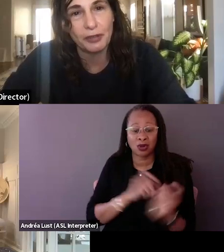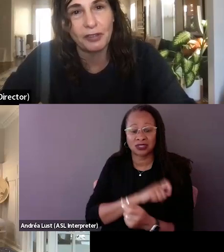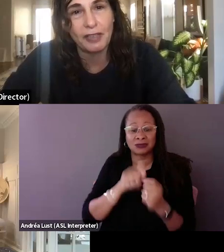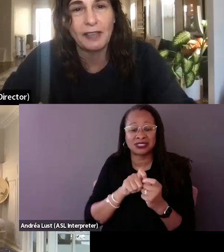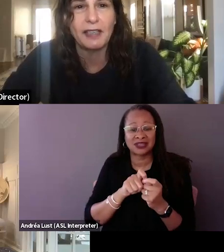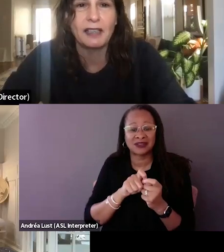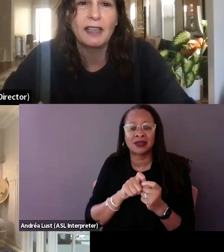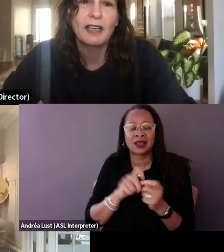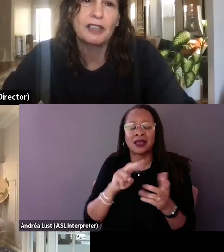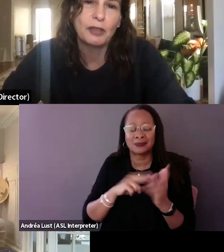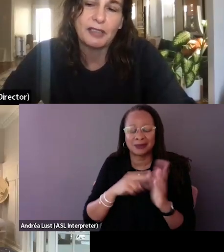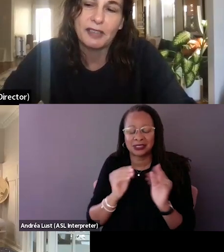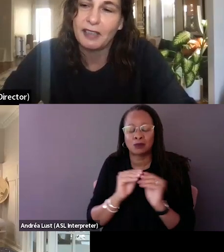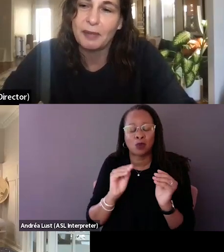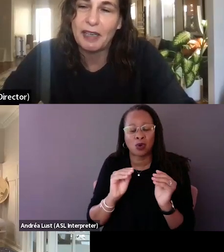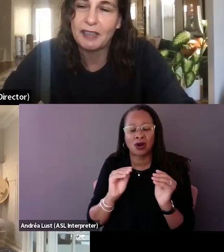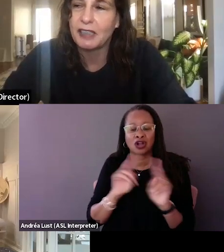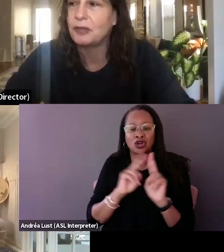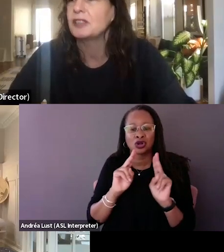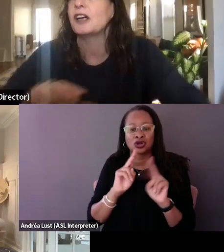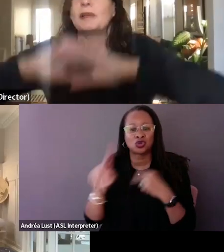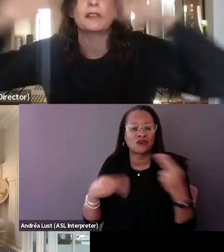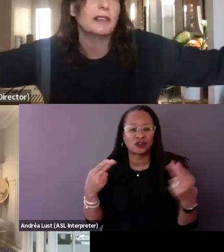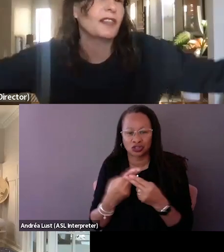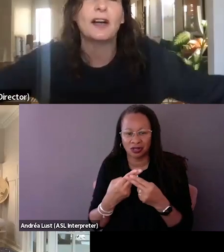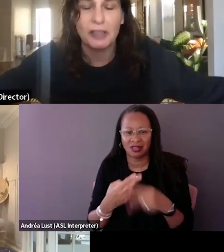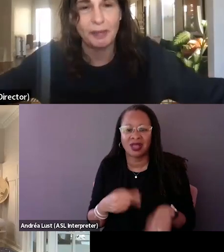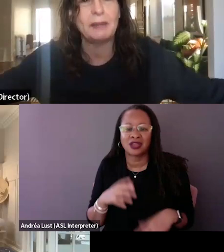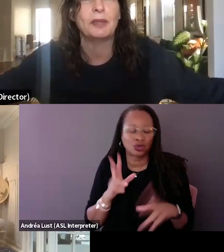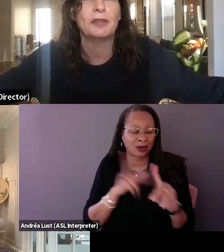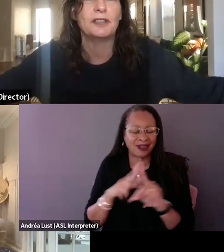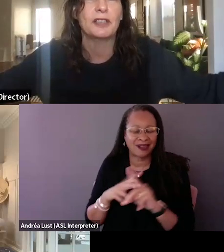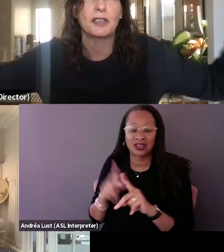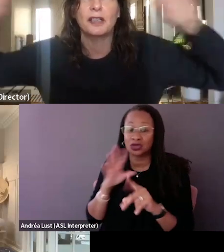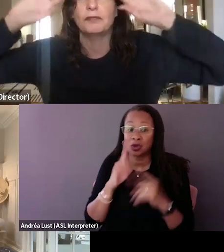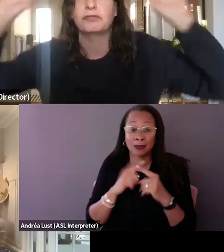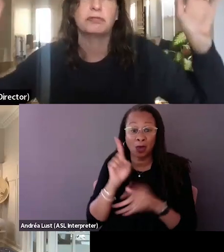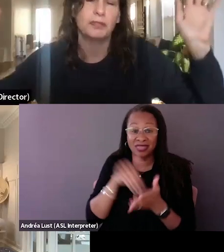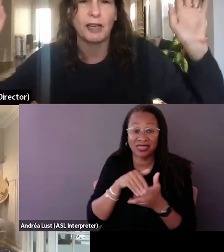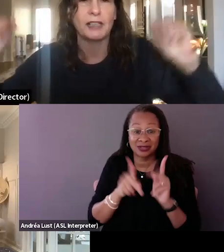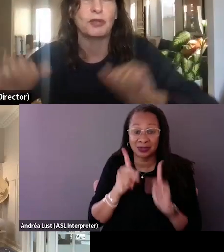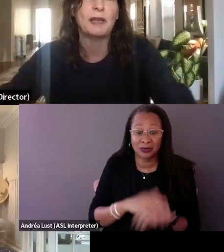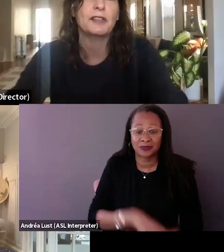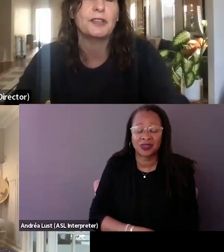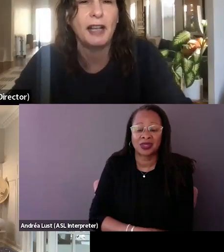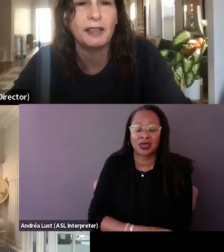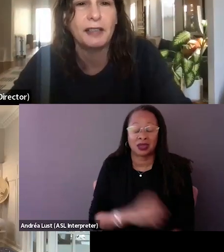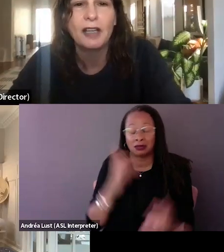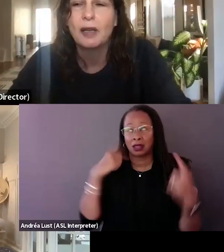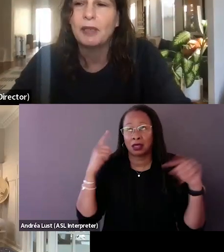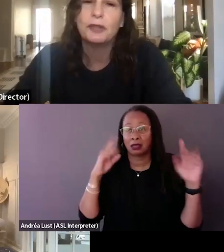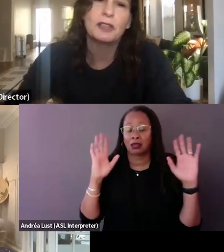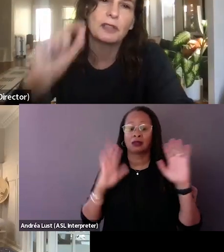more universal. And I think, it's amazing that you can talk about 1,000 people and just kind of your eyes roll back in your